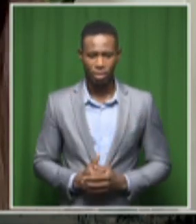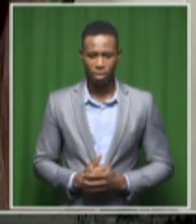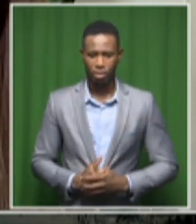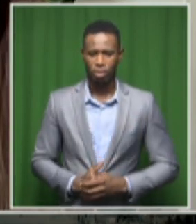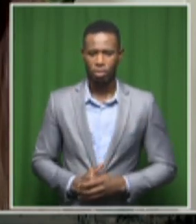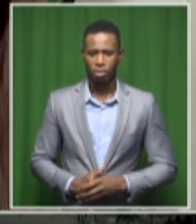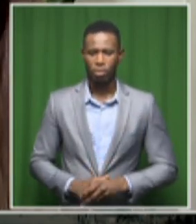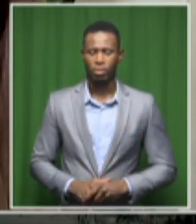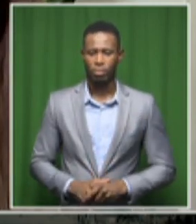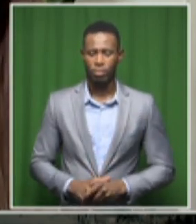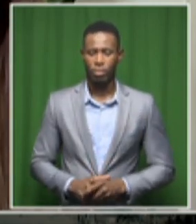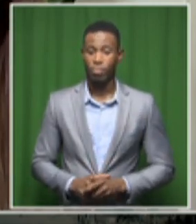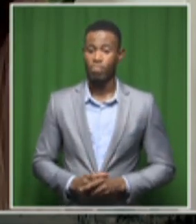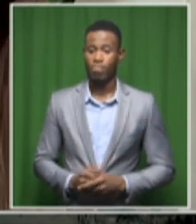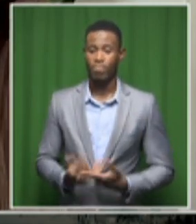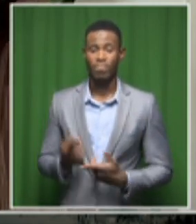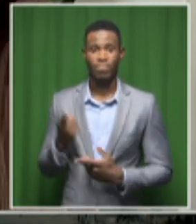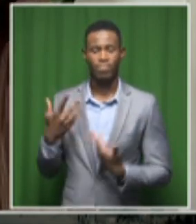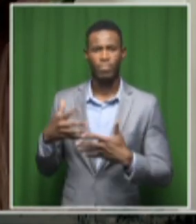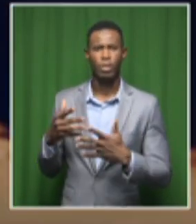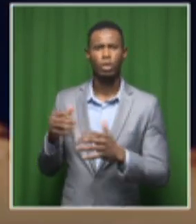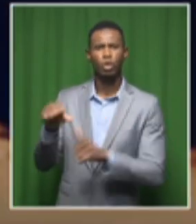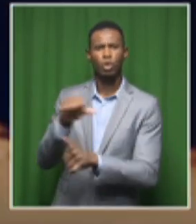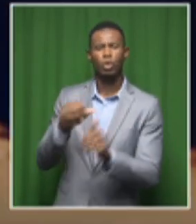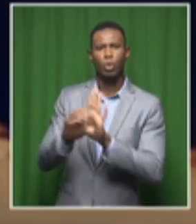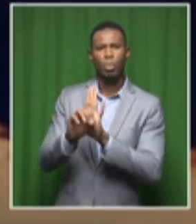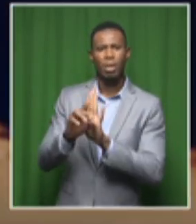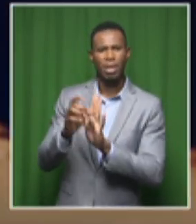Thank you very much. Thank you. That was renowned social media